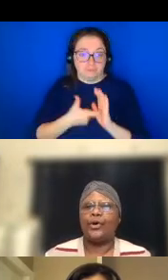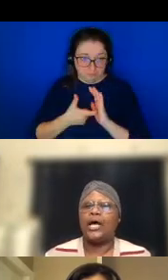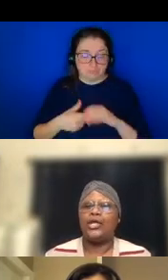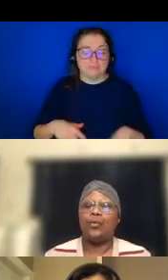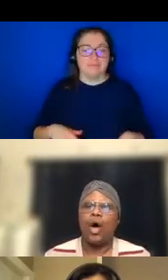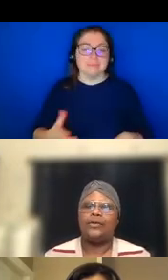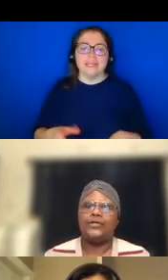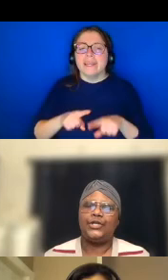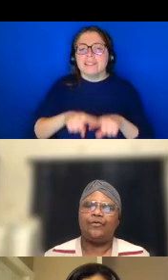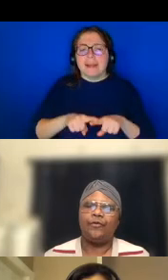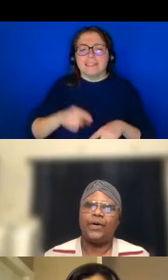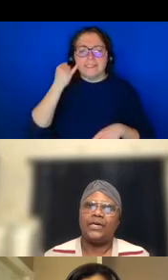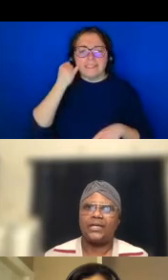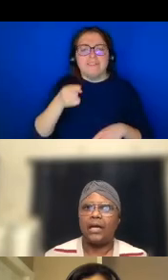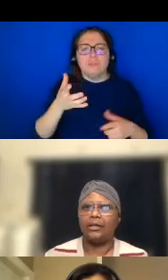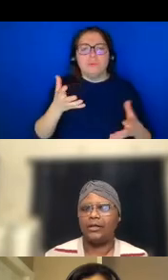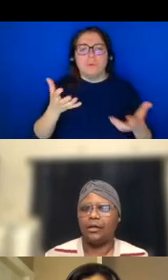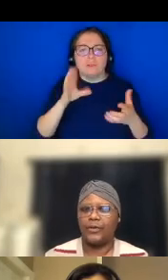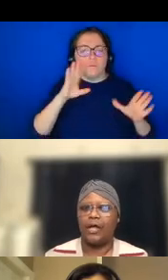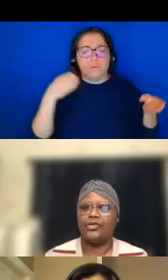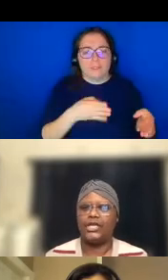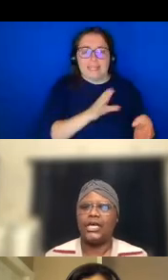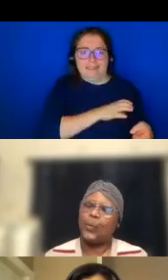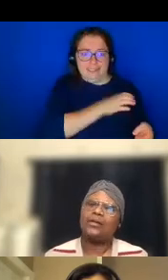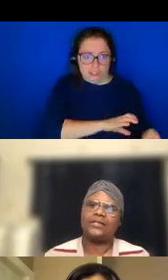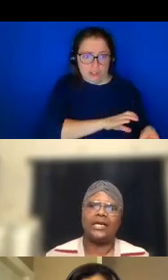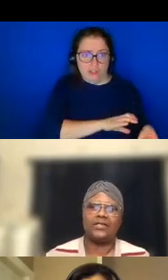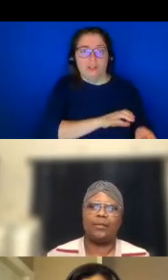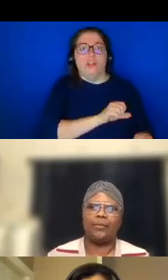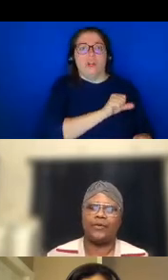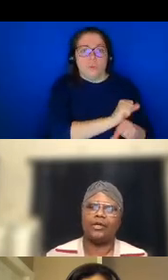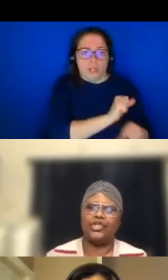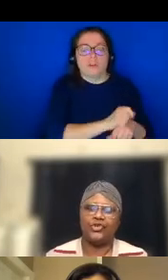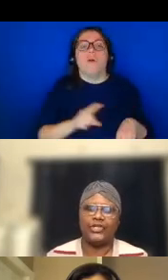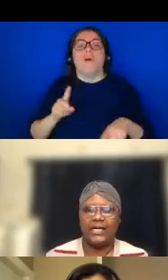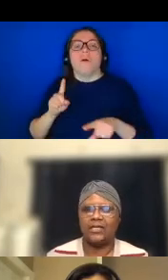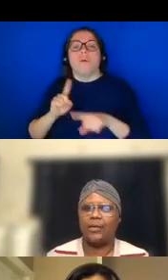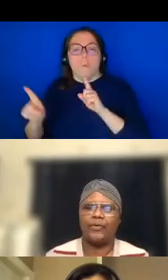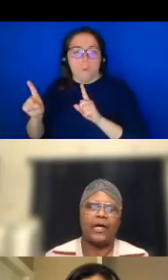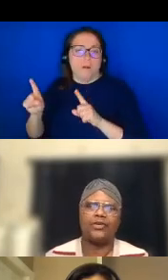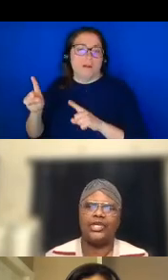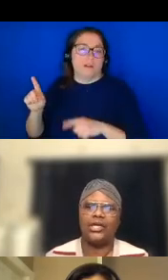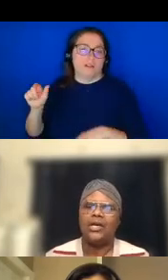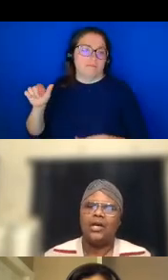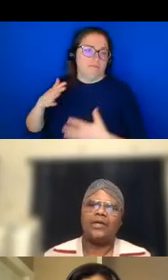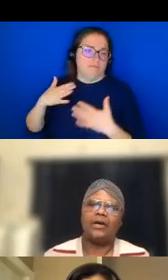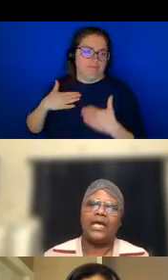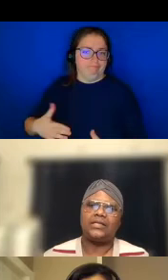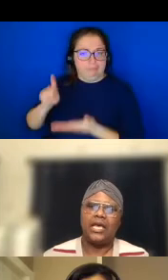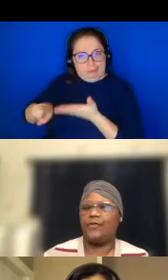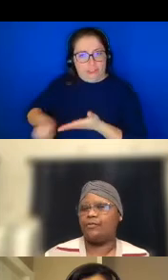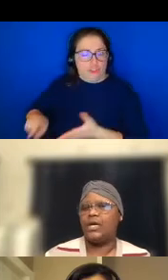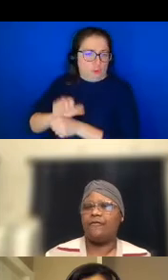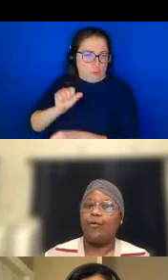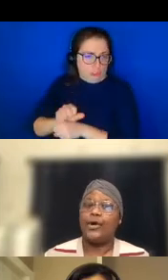or not you want to focus on clinical pathology as well as anatomic pathology or just anatomic pathology, there is